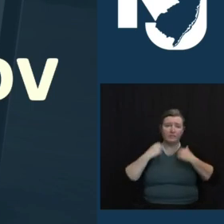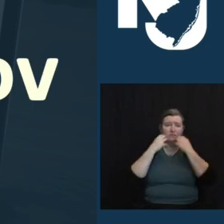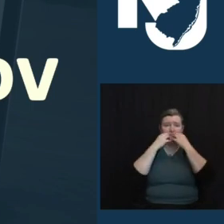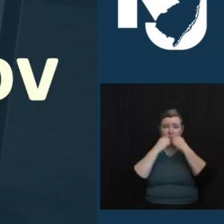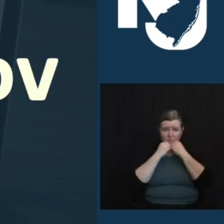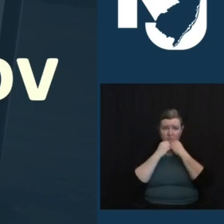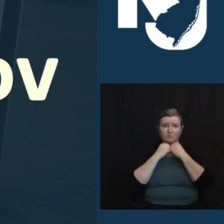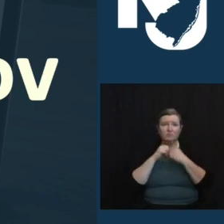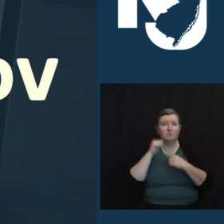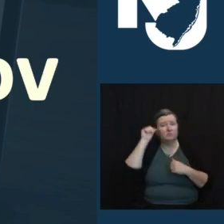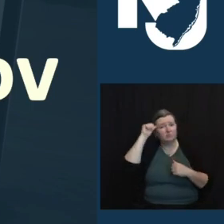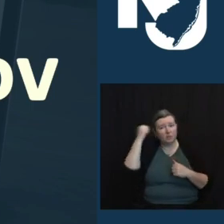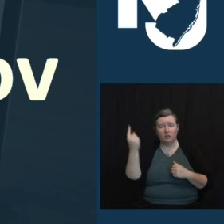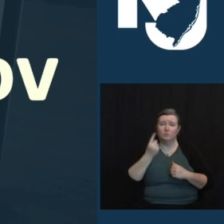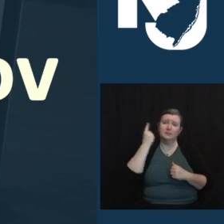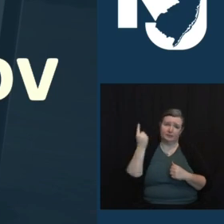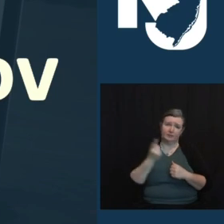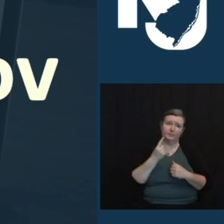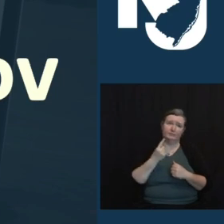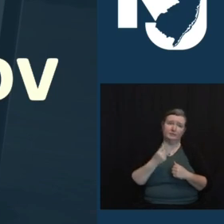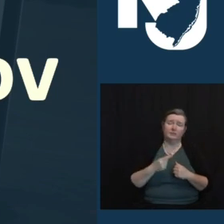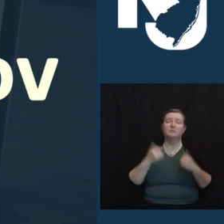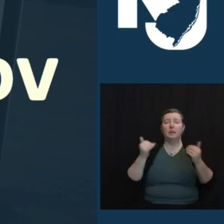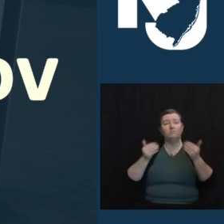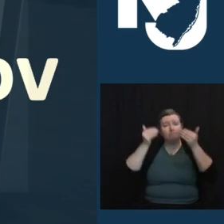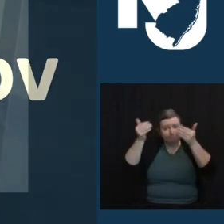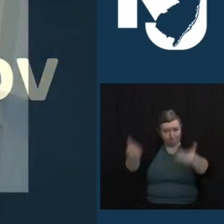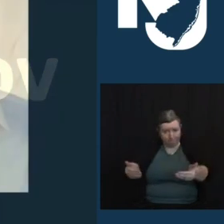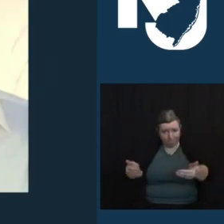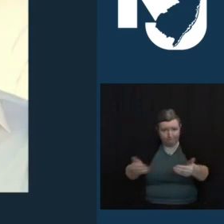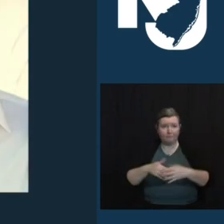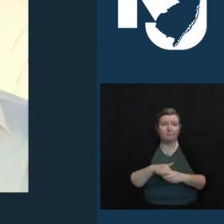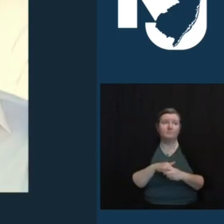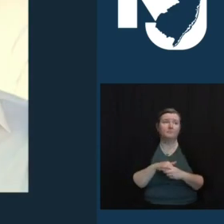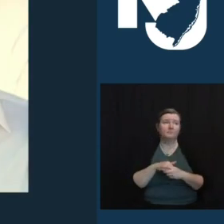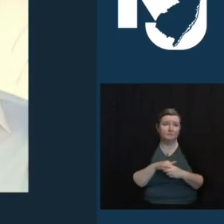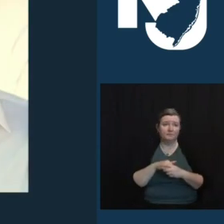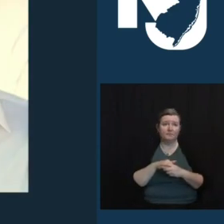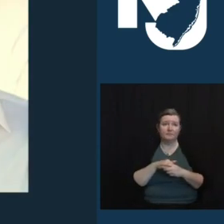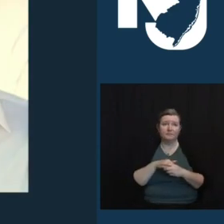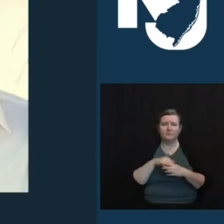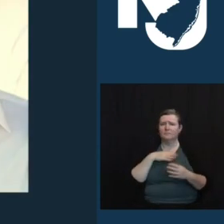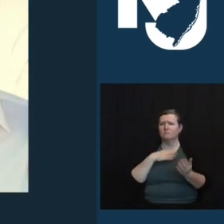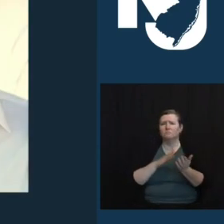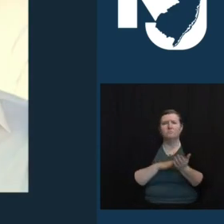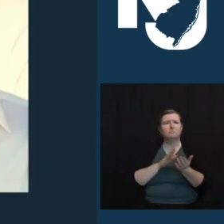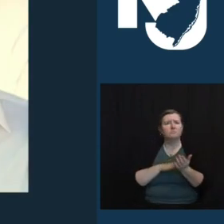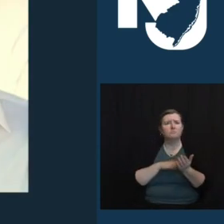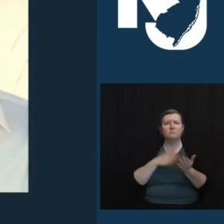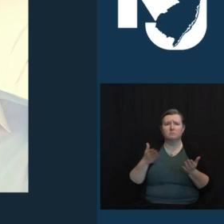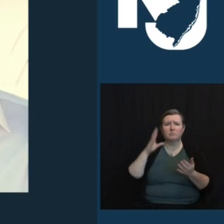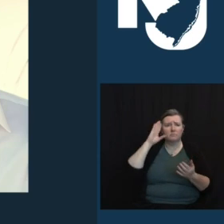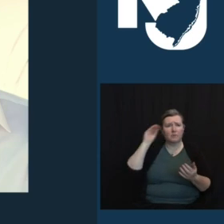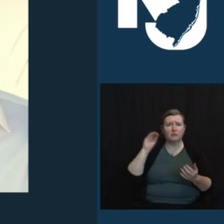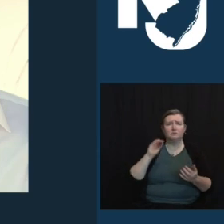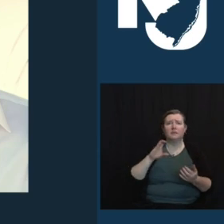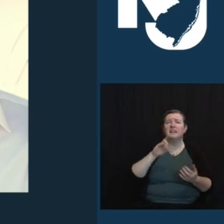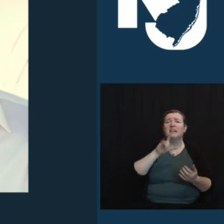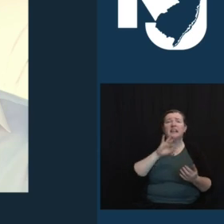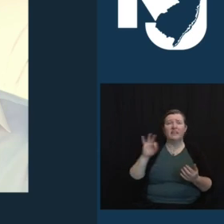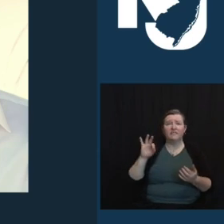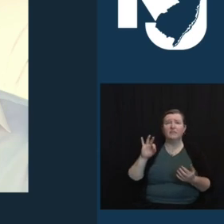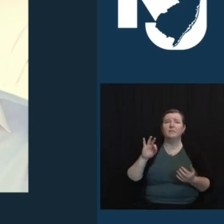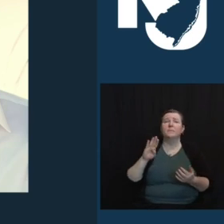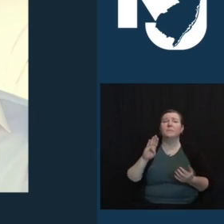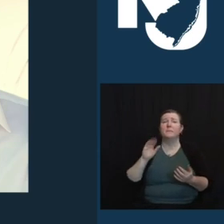want to shift gears if I can. Moving on, I want to give a huge shout out to this guy, Cliff Baker, the president of A